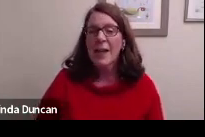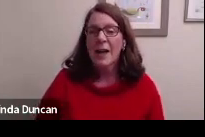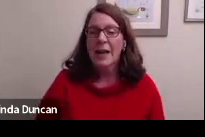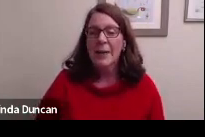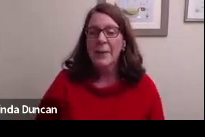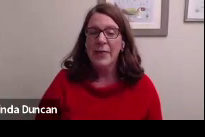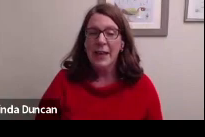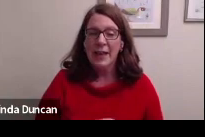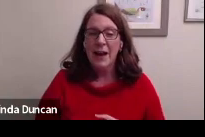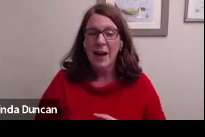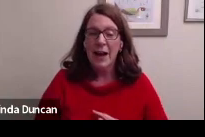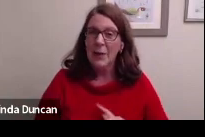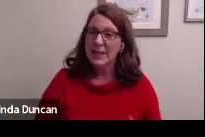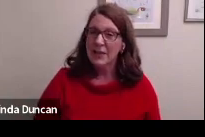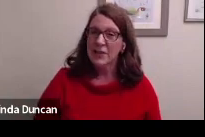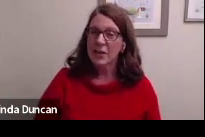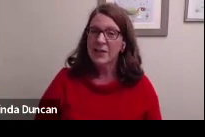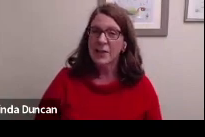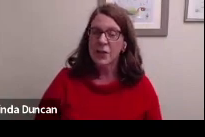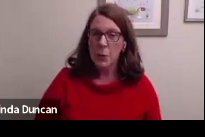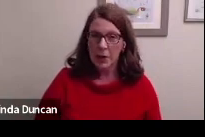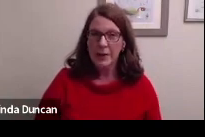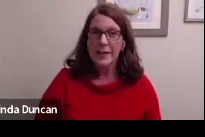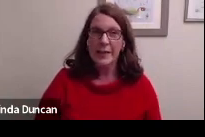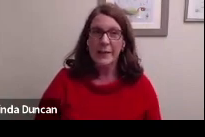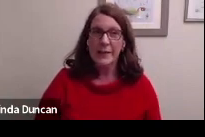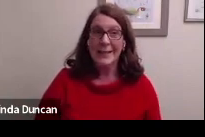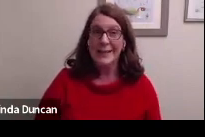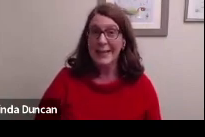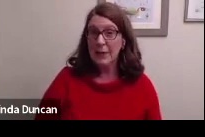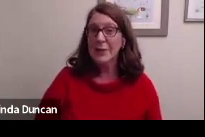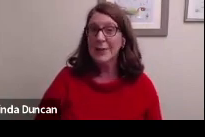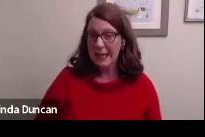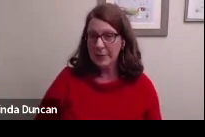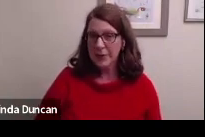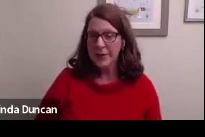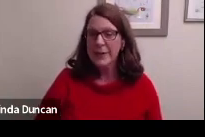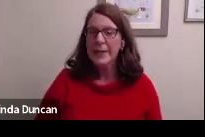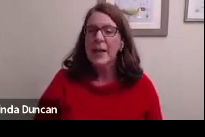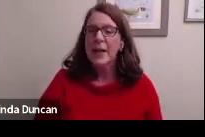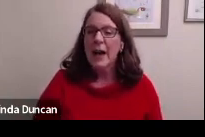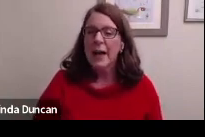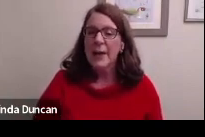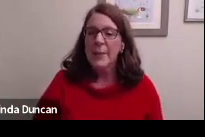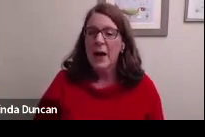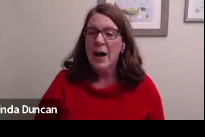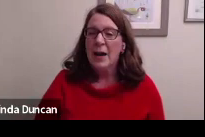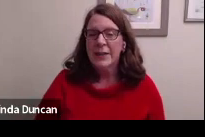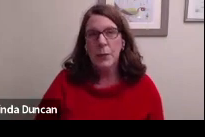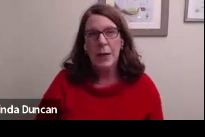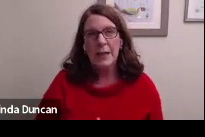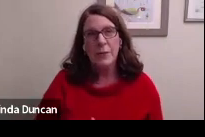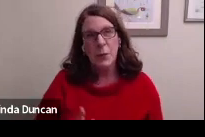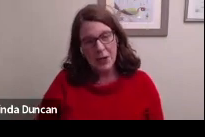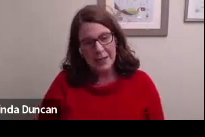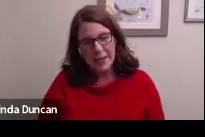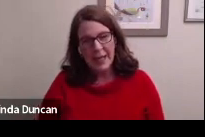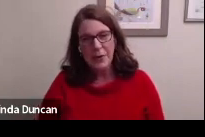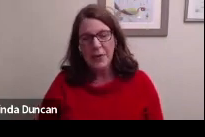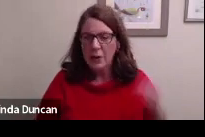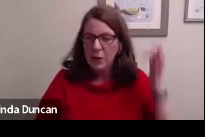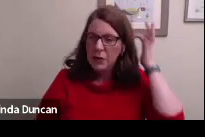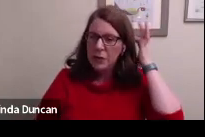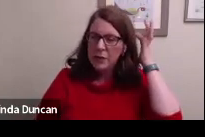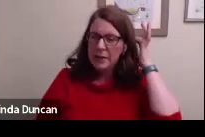2004, and then I went down to London to work as an in-house interpreter. And while I was